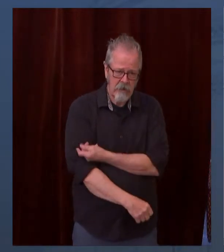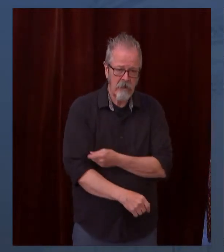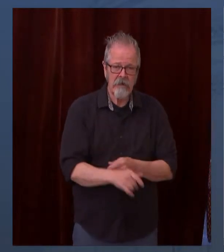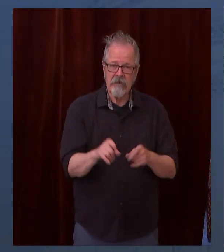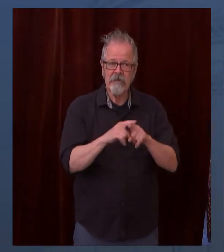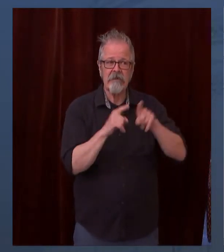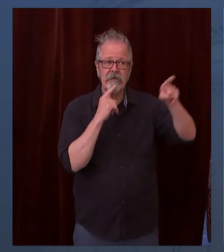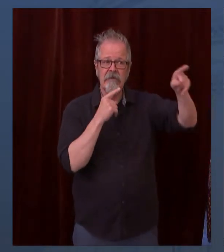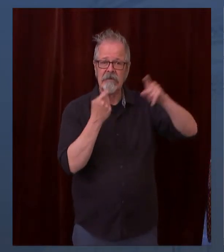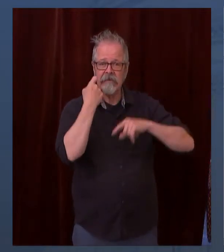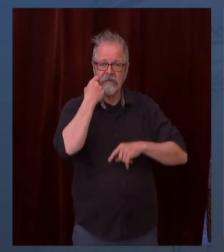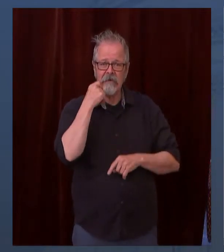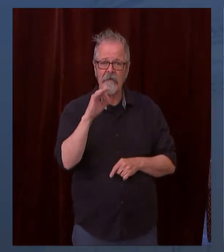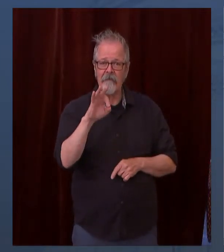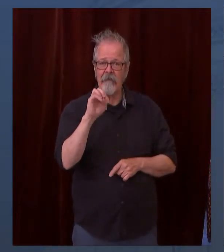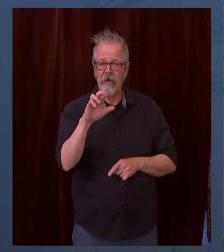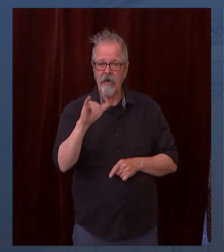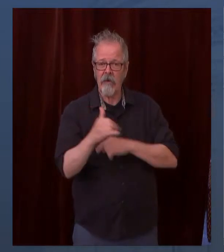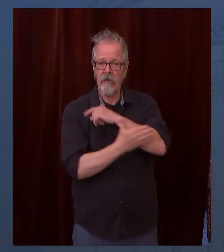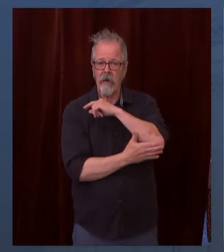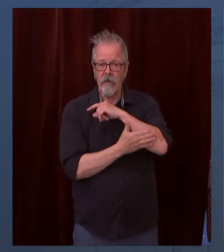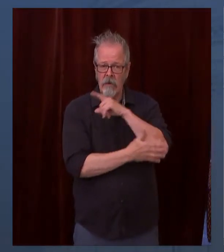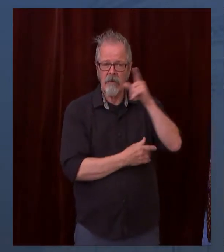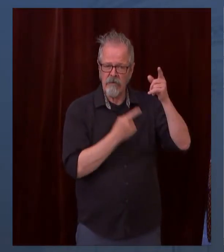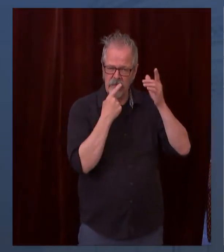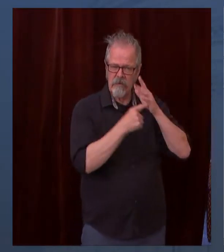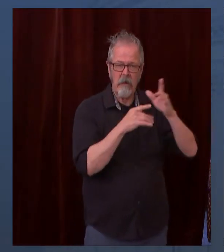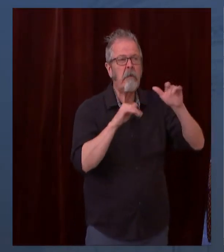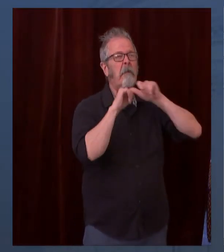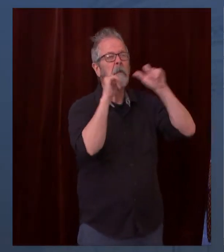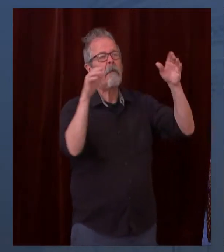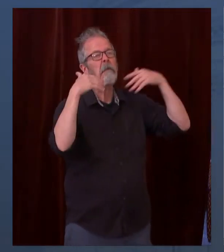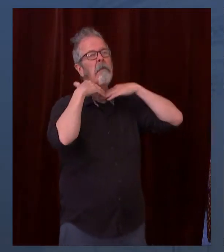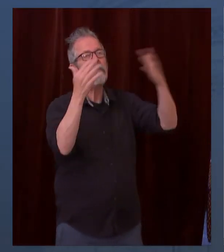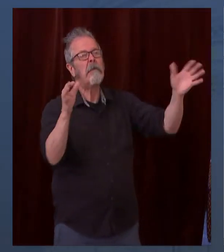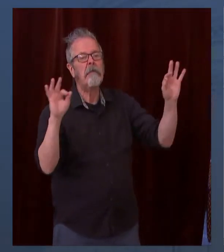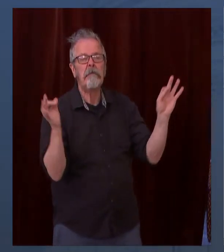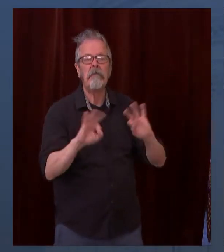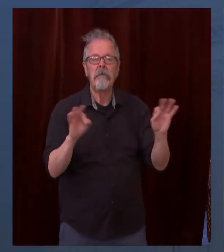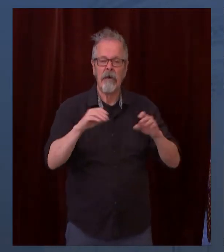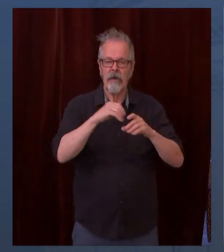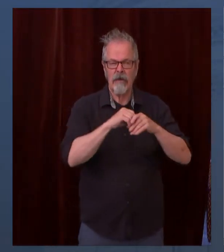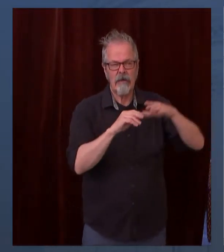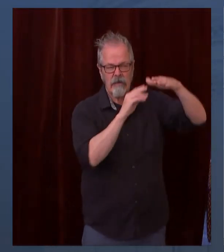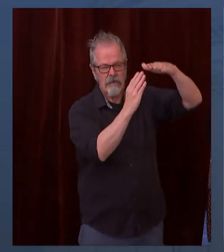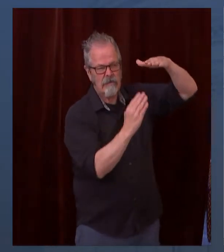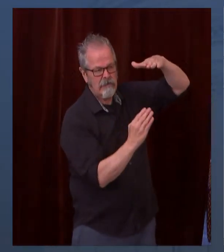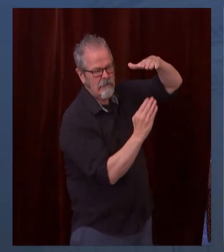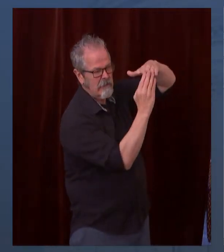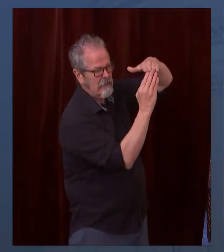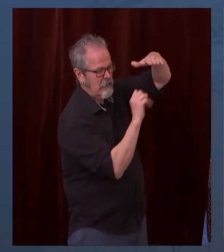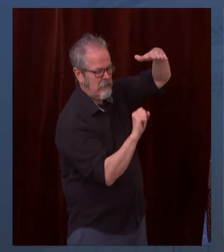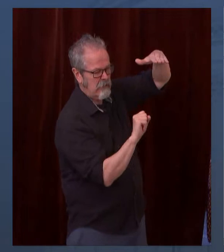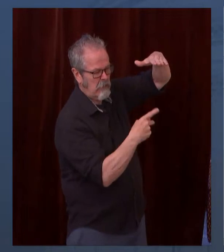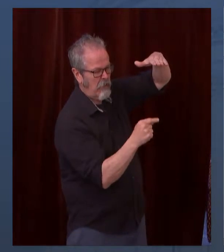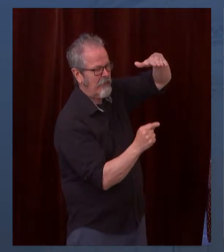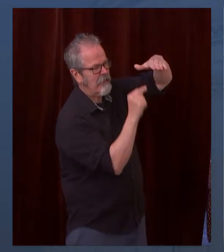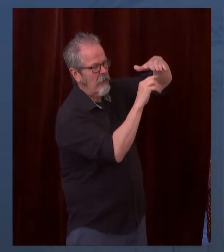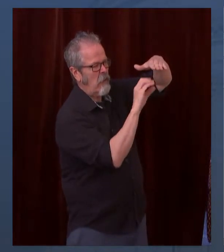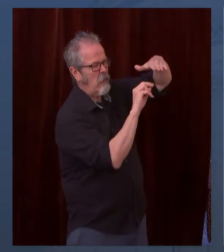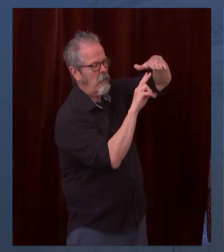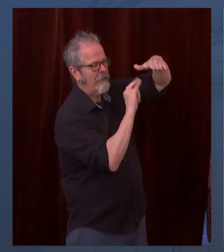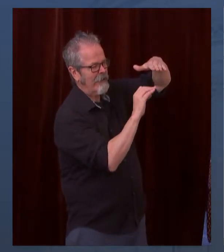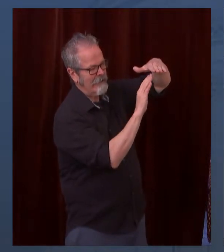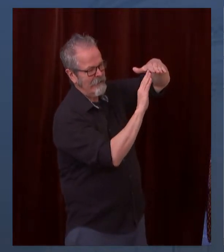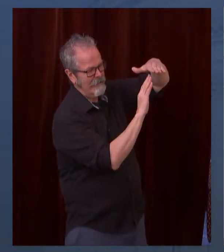Equally importantly, getting vaccinated means that we're getting back to some sense of normalcy. Getting outside without masks was